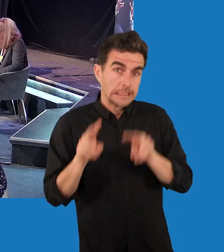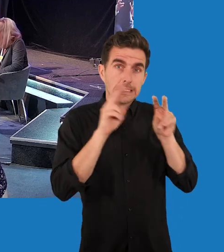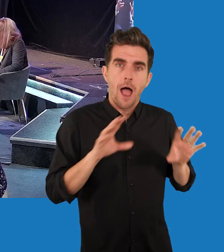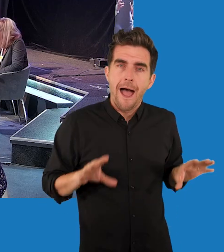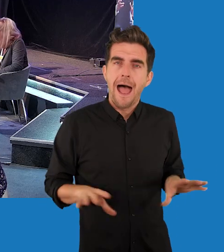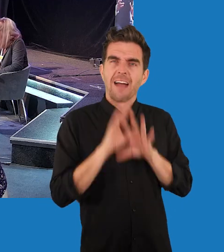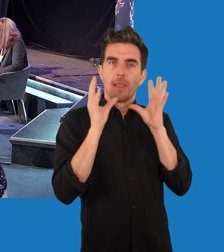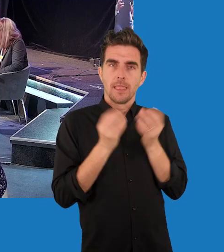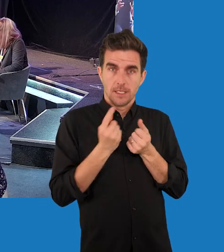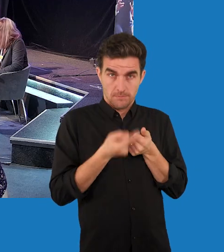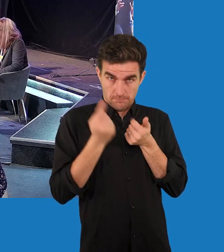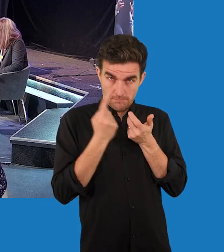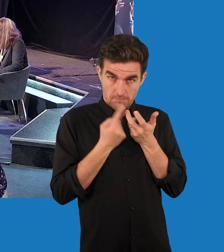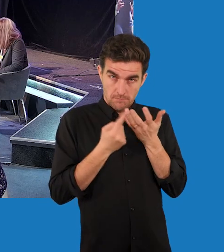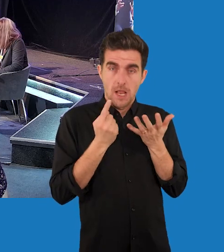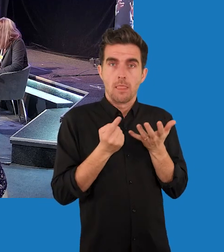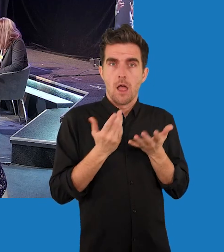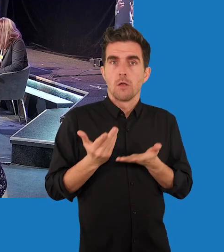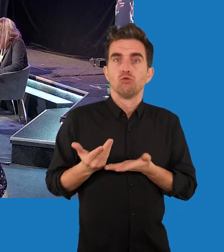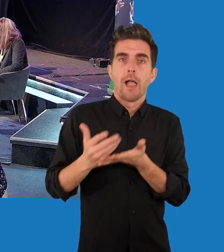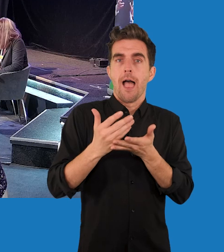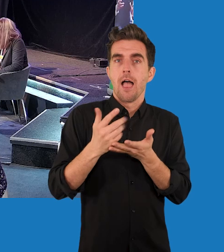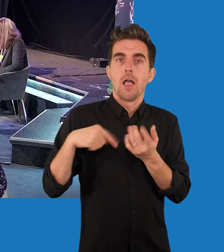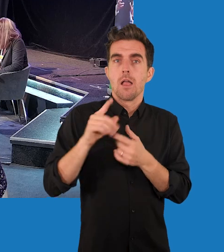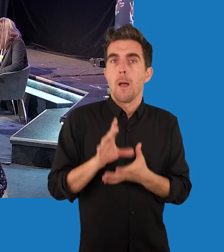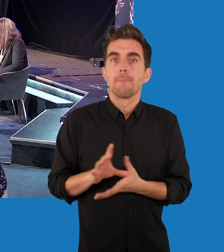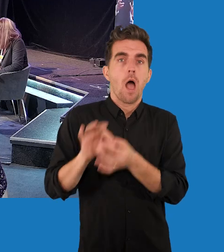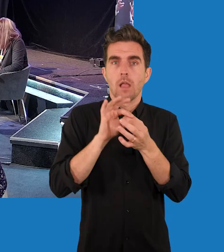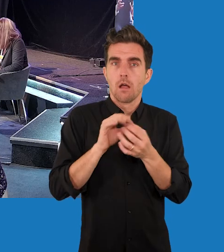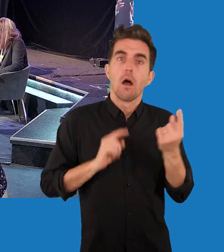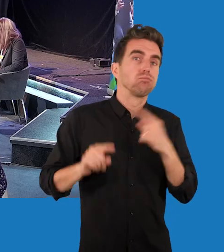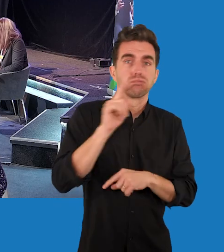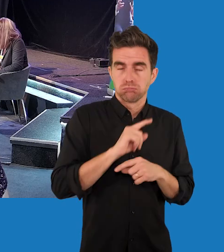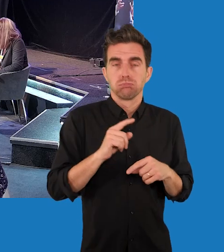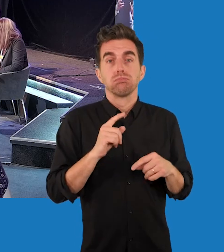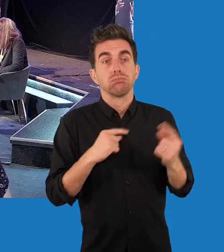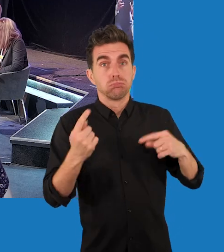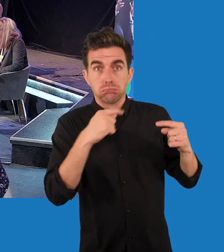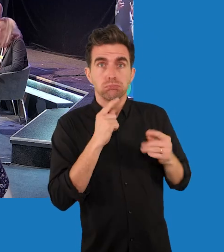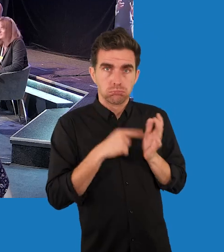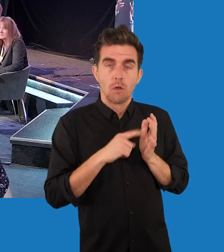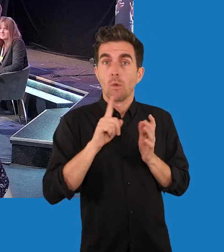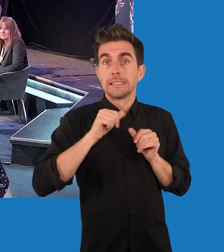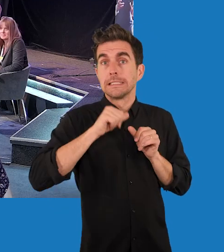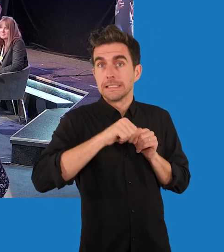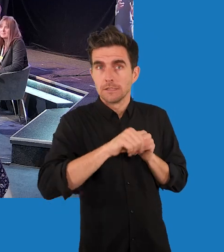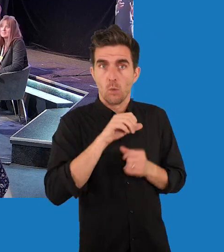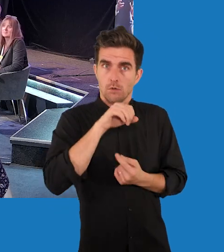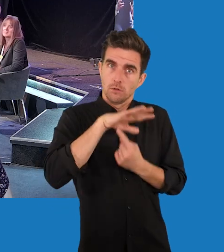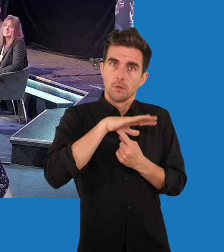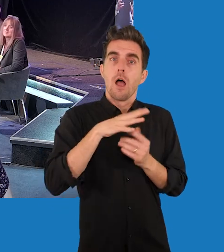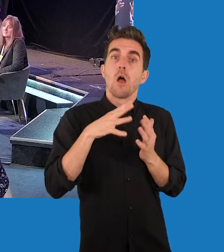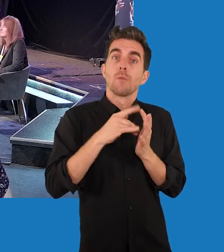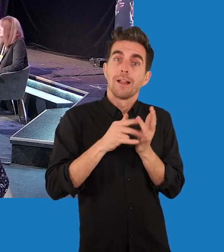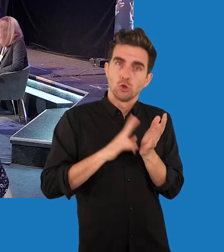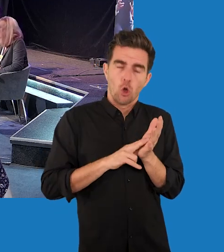that we've looked into everything. And then the findings of that will be shared with our partners and with our stakeholders about what those next